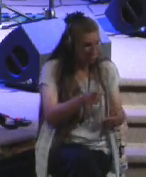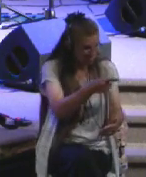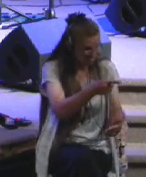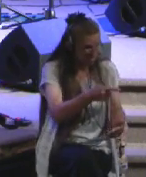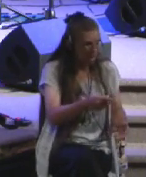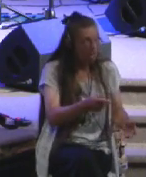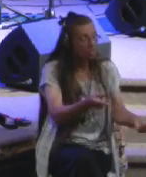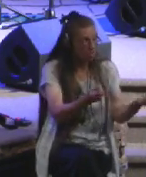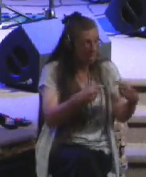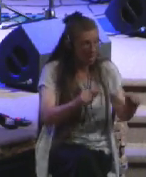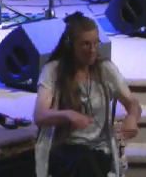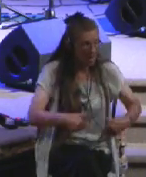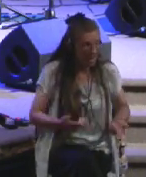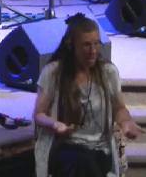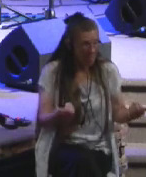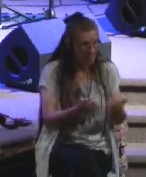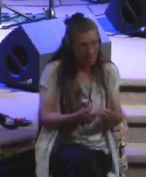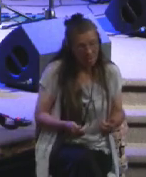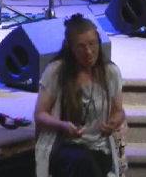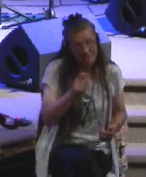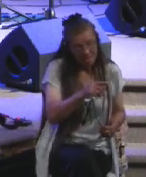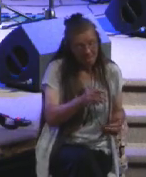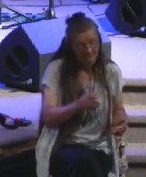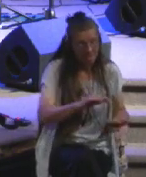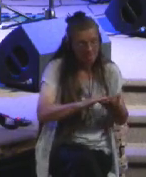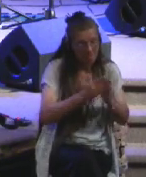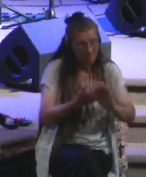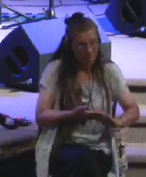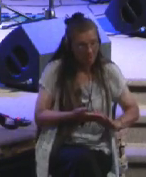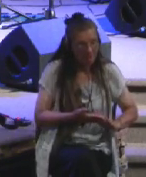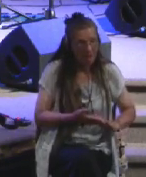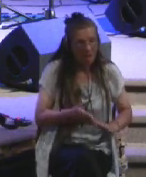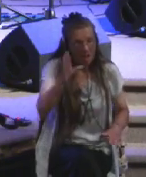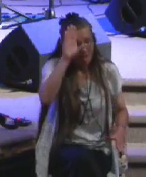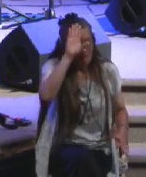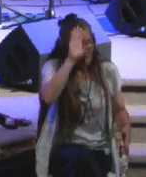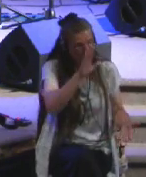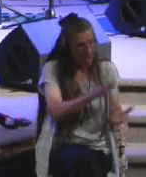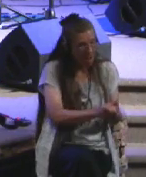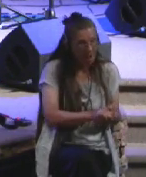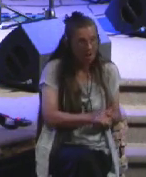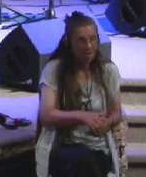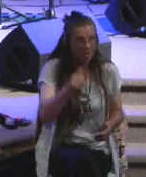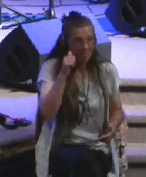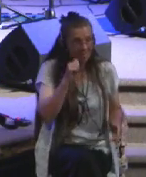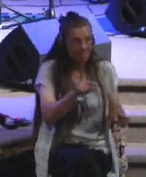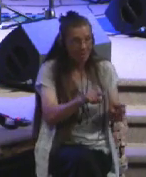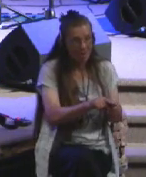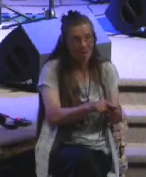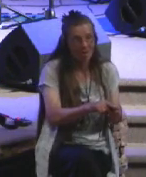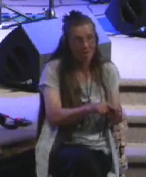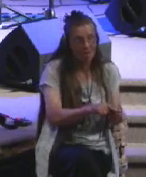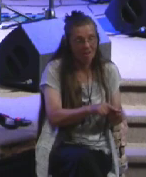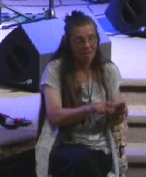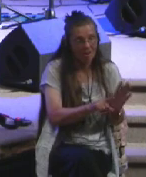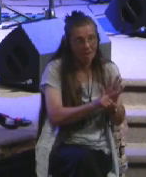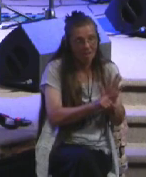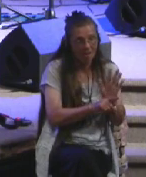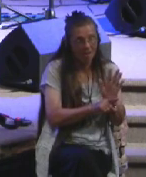to come live? He now became literally the husband of his daughter-in-law. But what does it